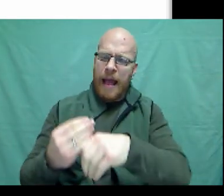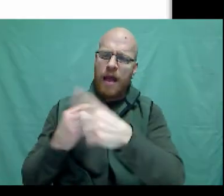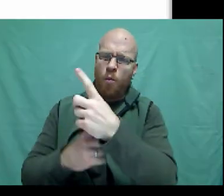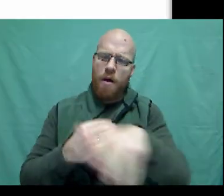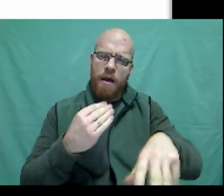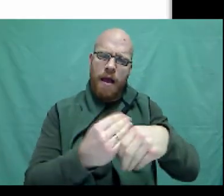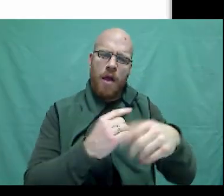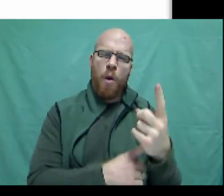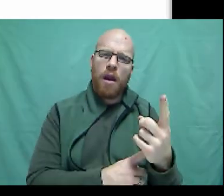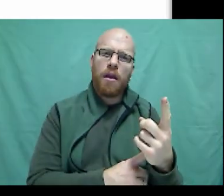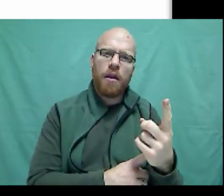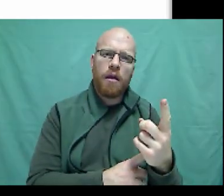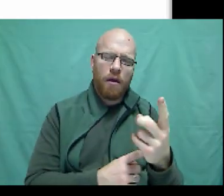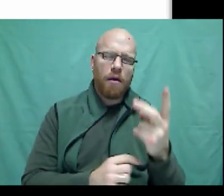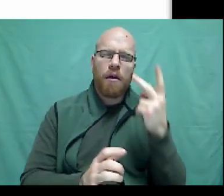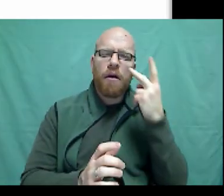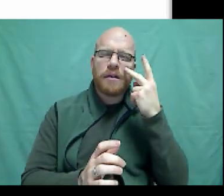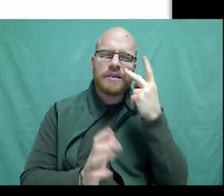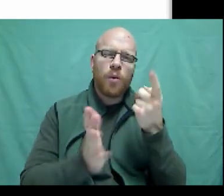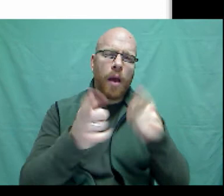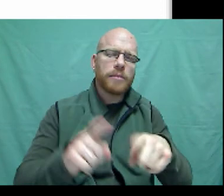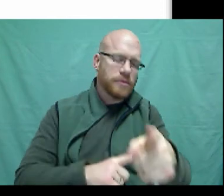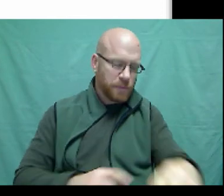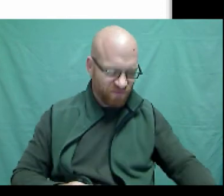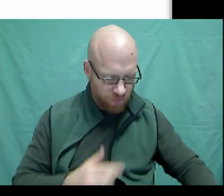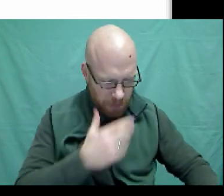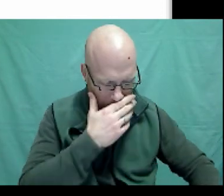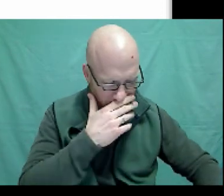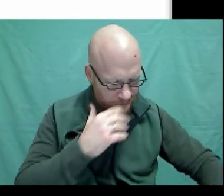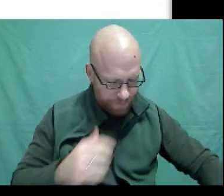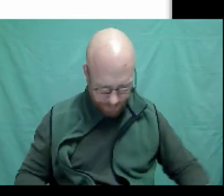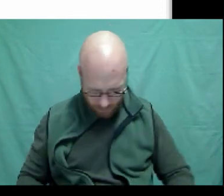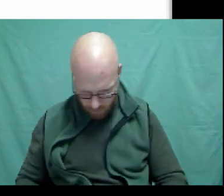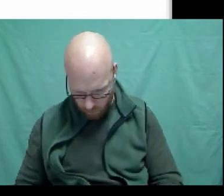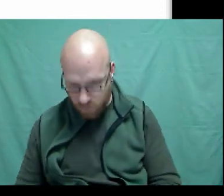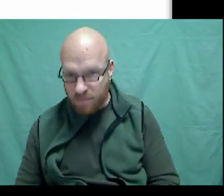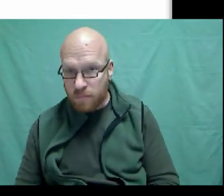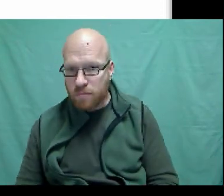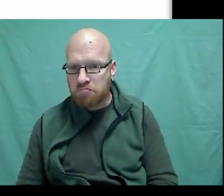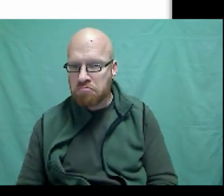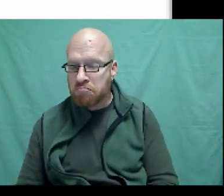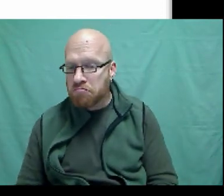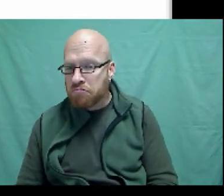Okay? But we're going to add 1 to both sides. And we'll see how this works out.